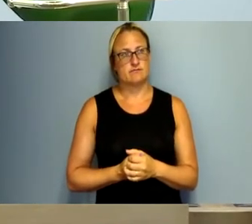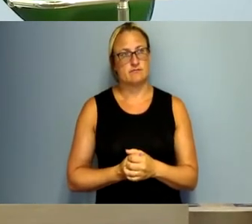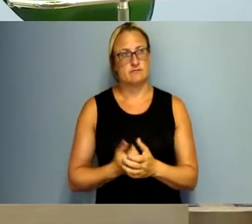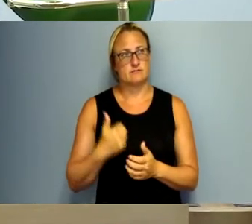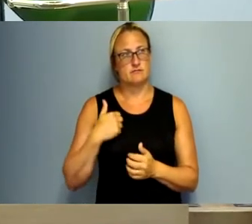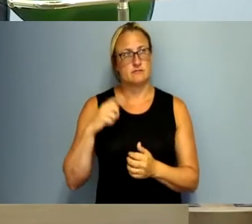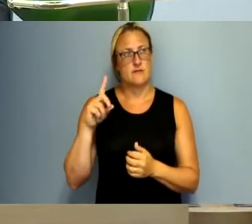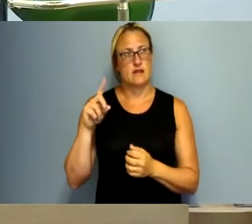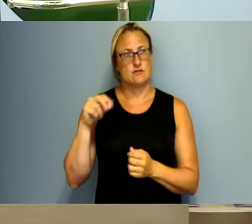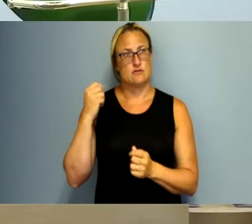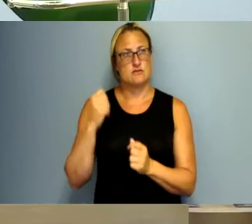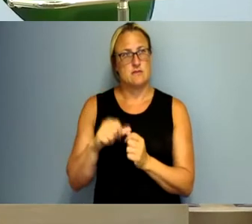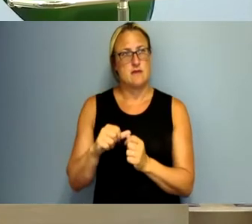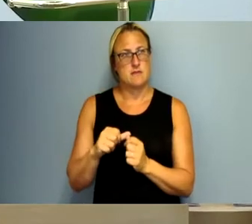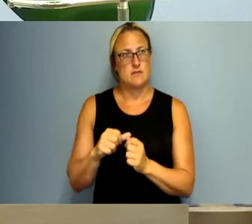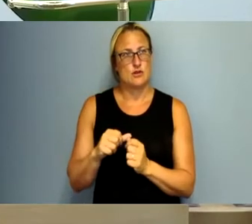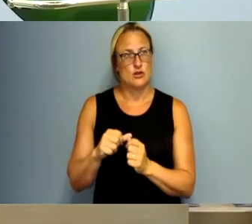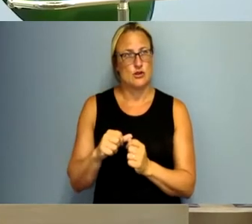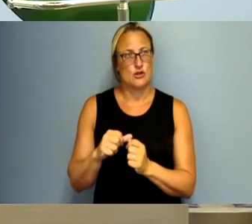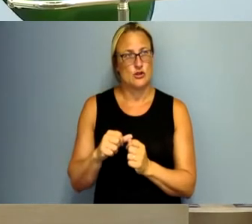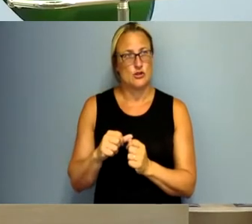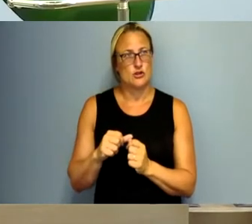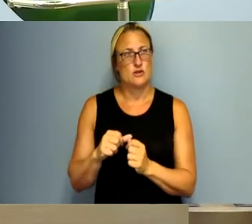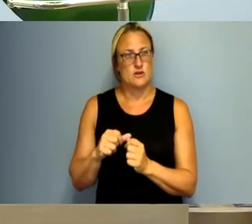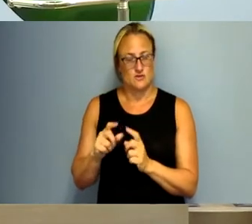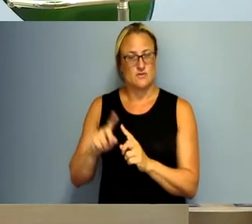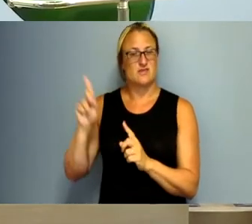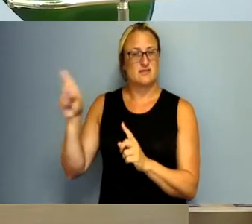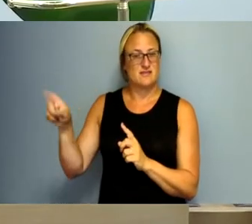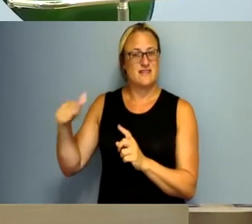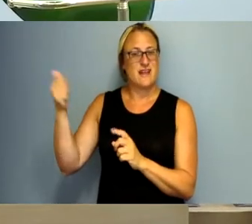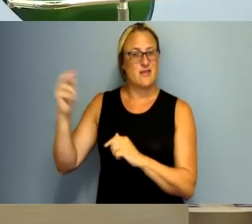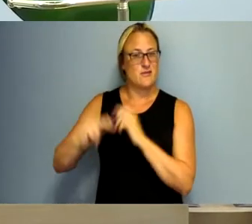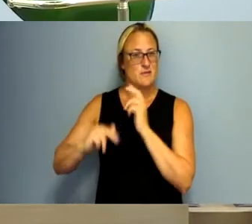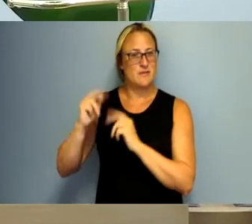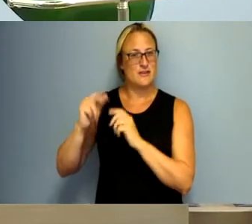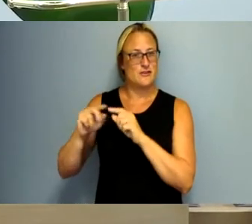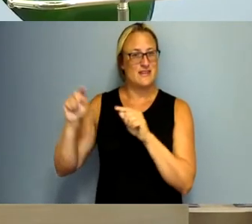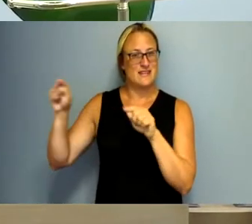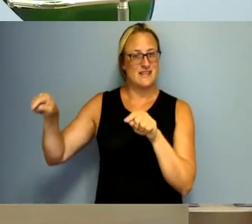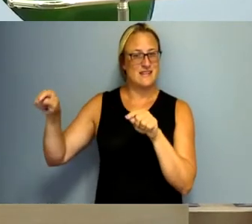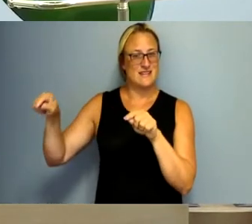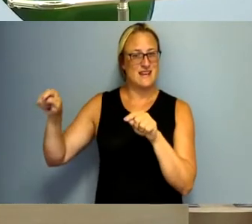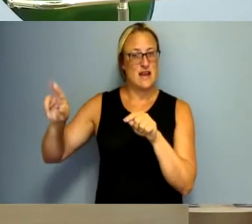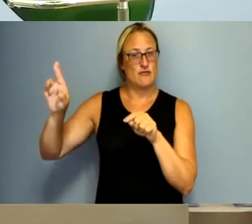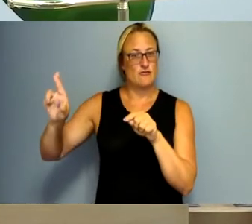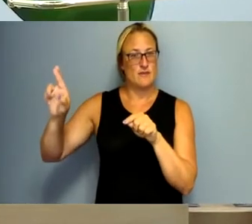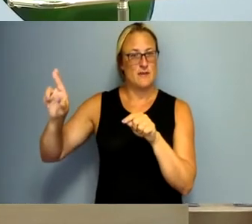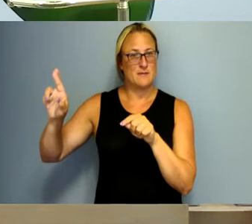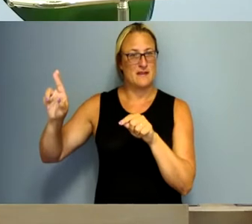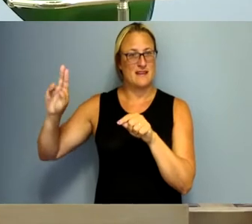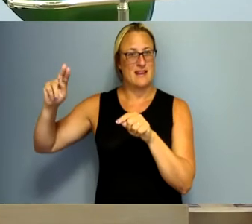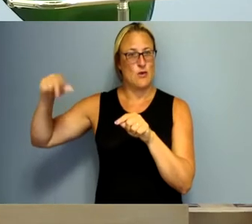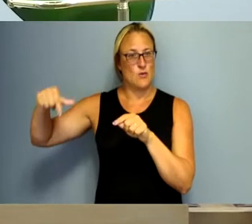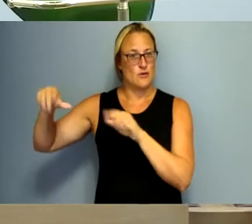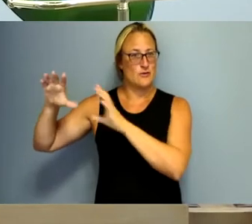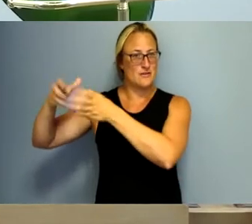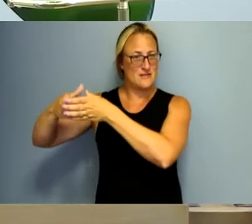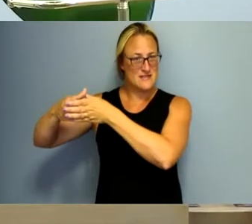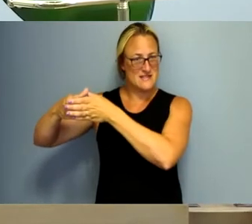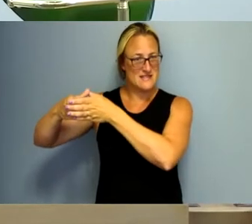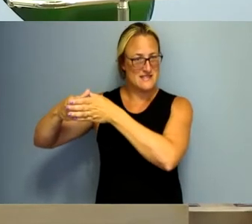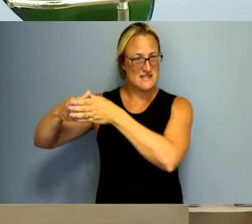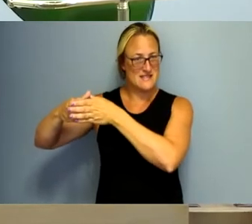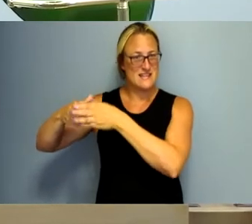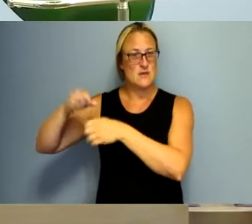being across the street at Republican headquarters on